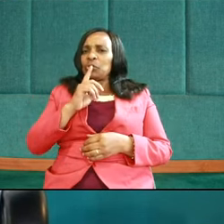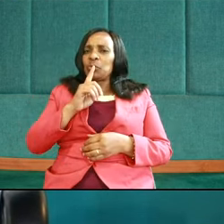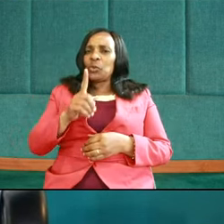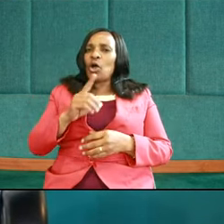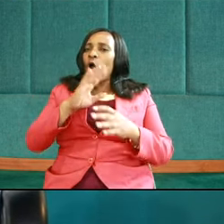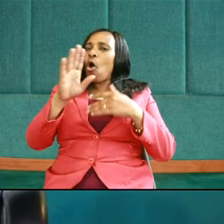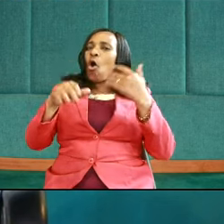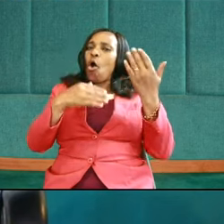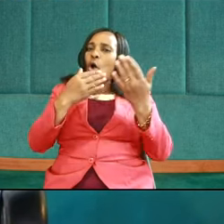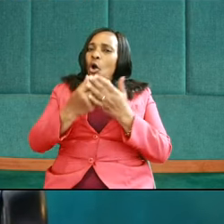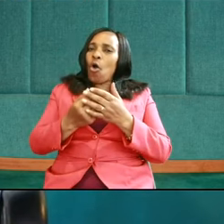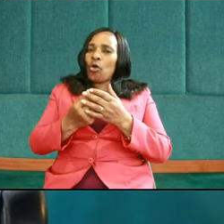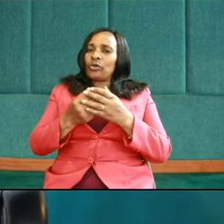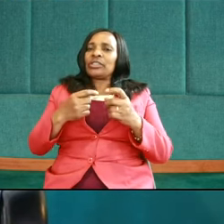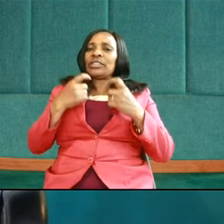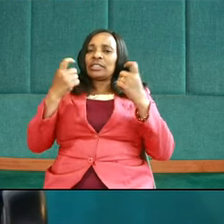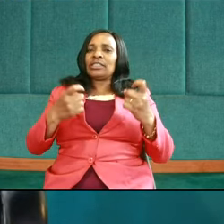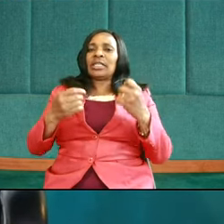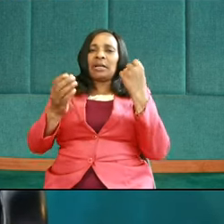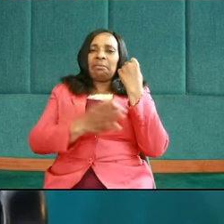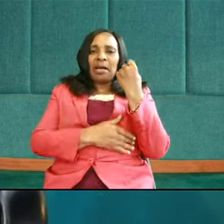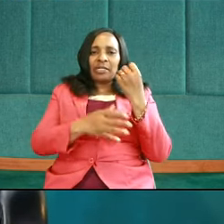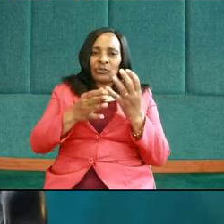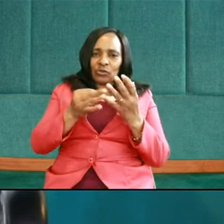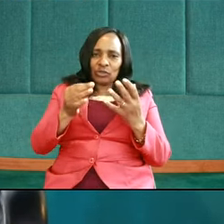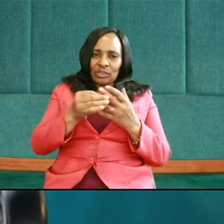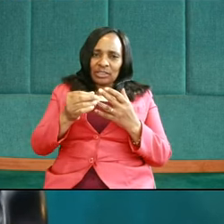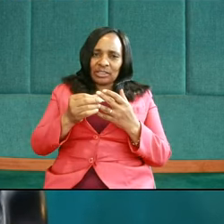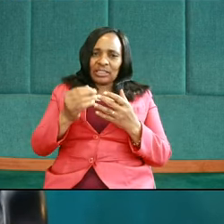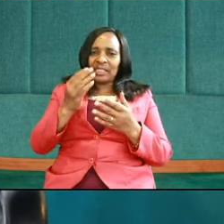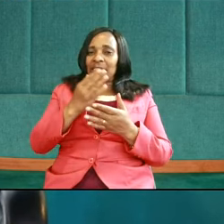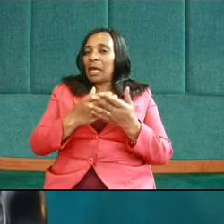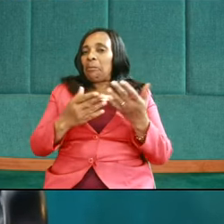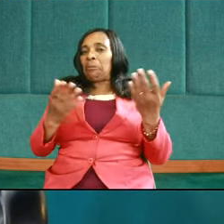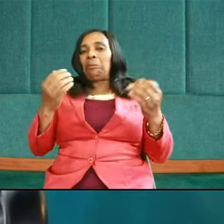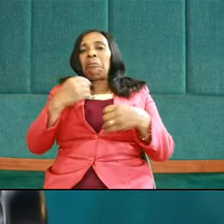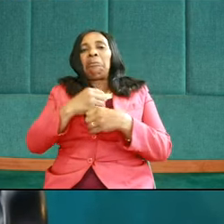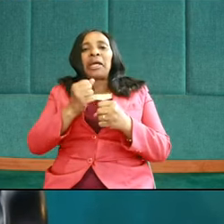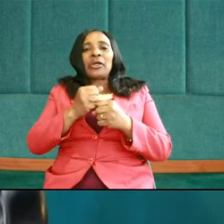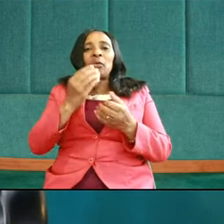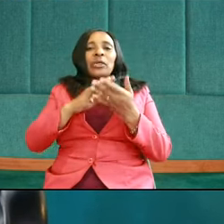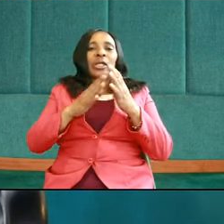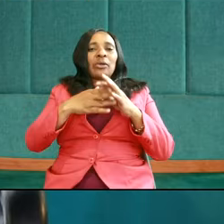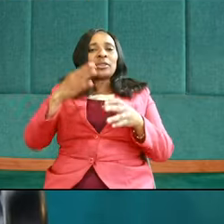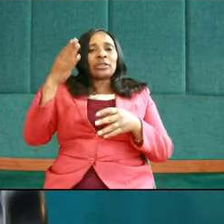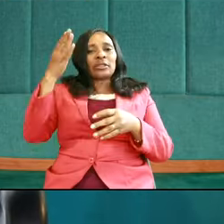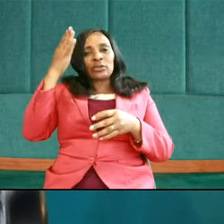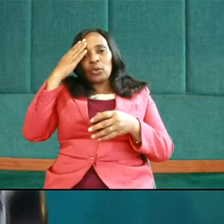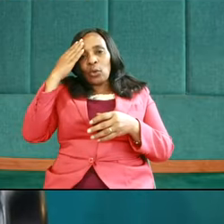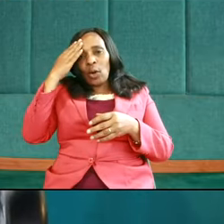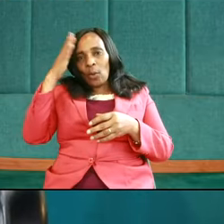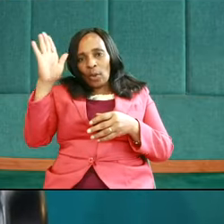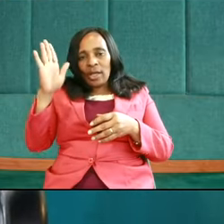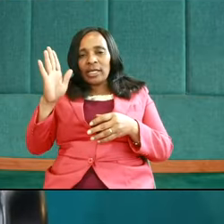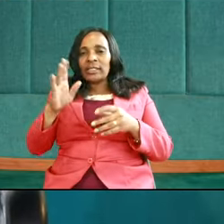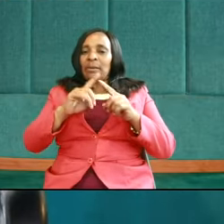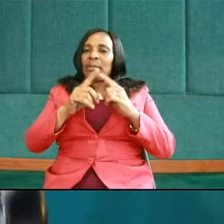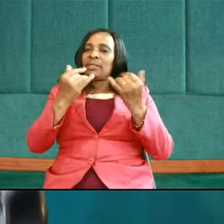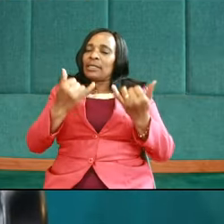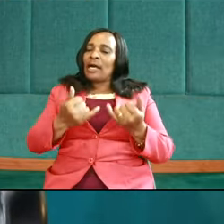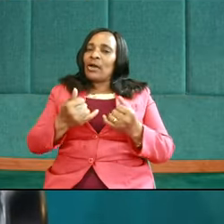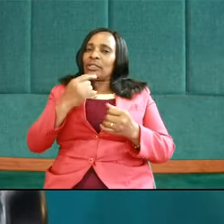all sins are bad choices. It's just that some are made unconsciously. But I'd be more willing to say that this is